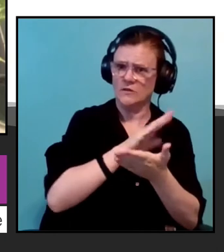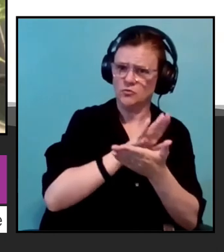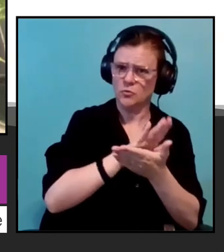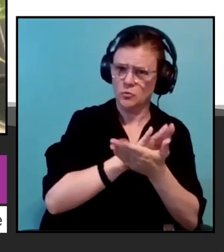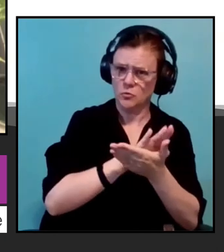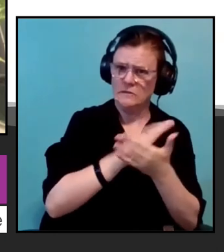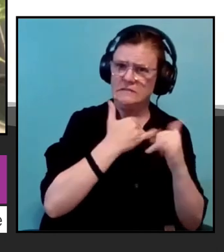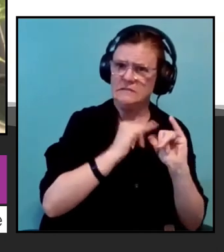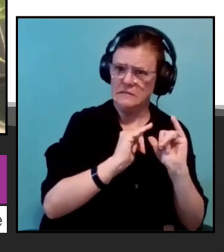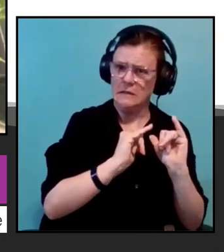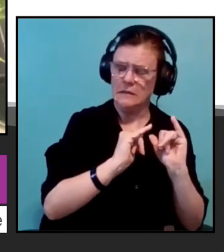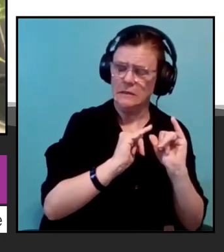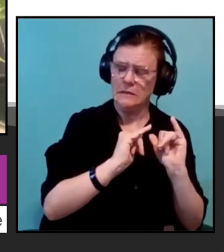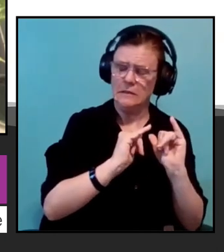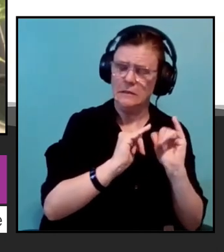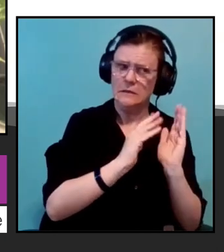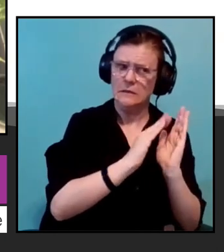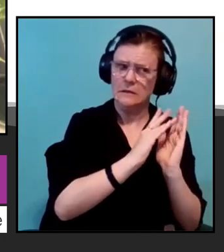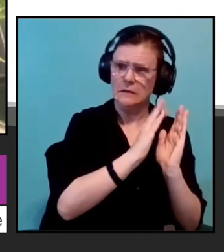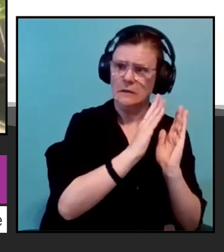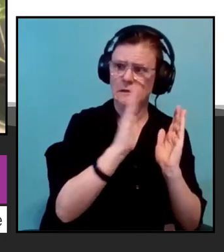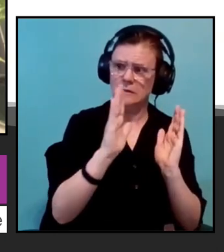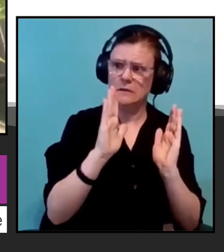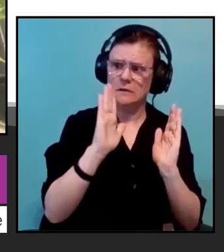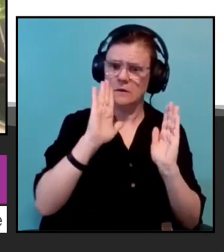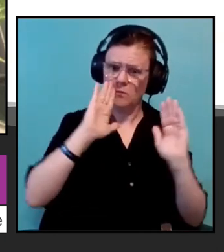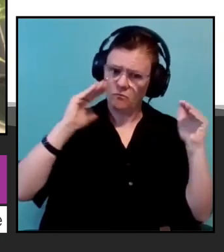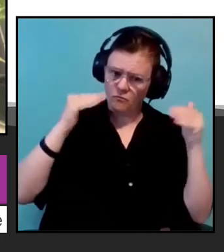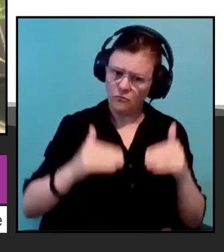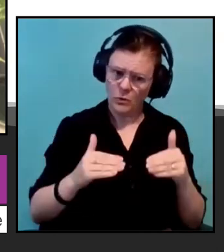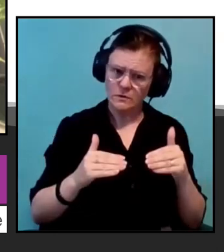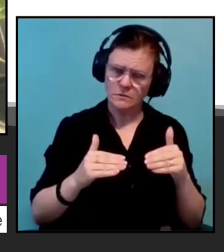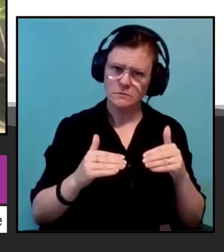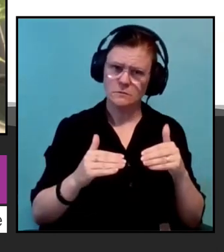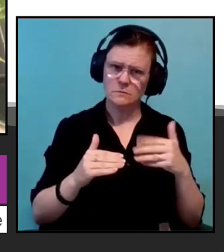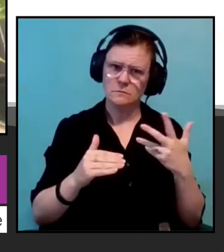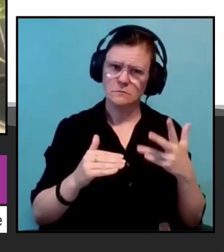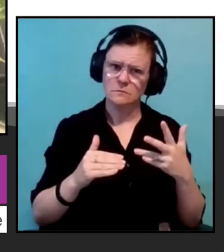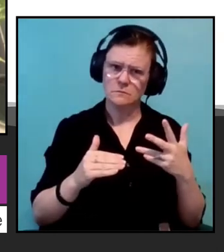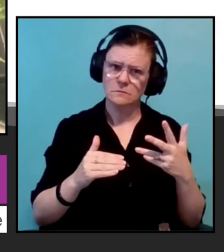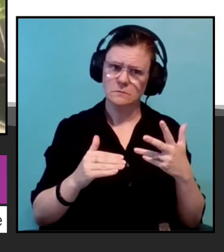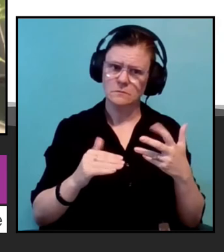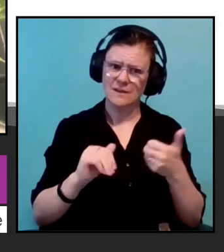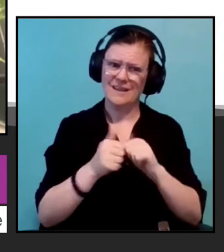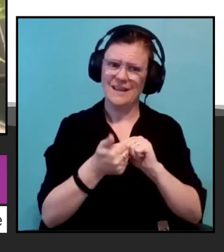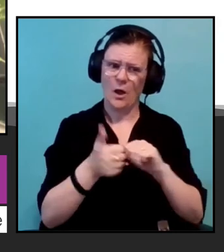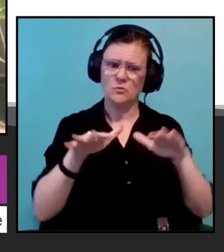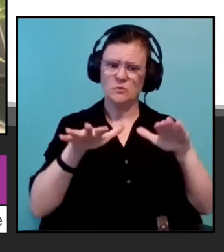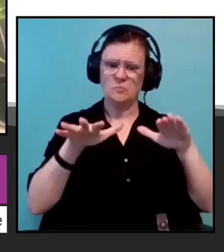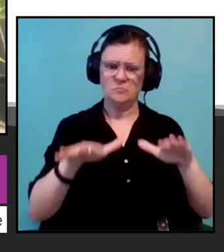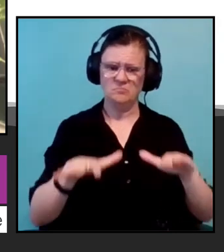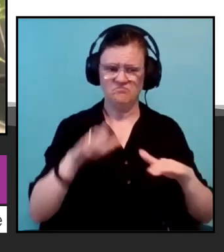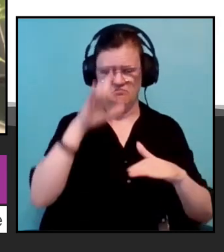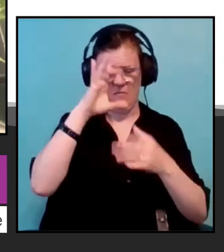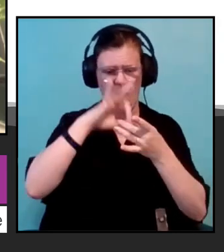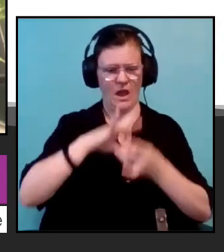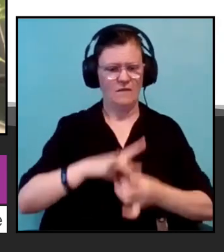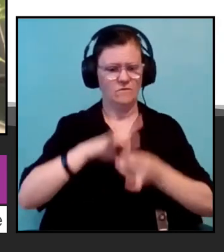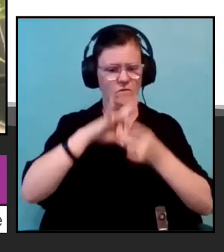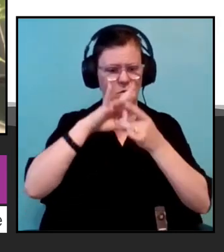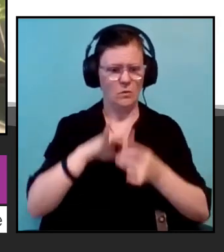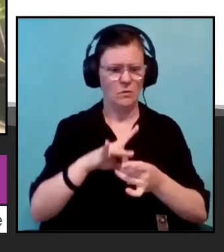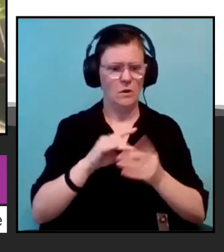academy, to really focus on how to bring ease and mindfulness, right? Like to be